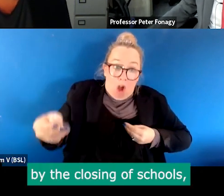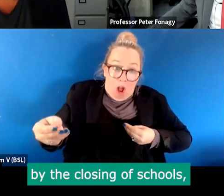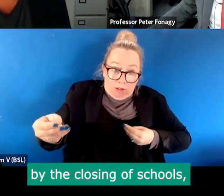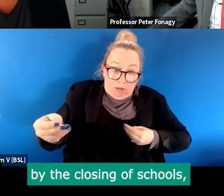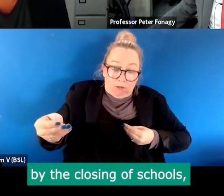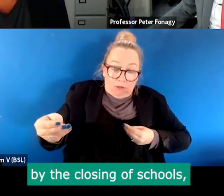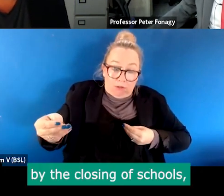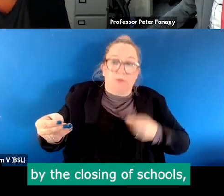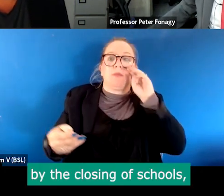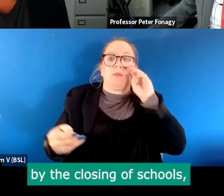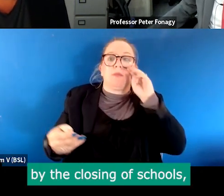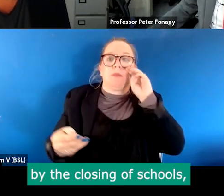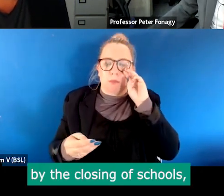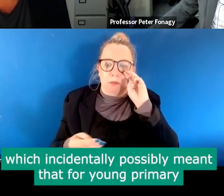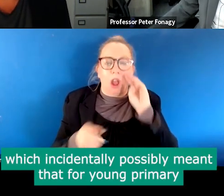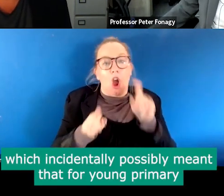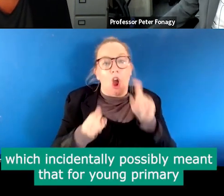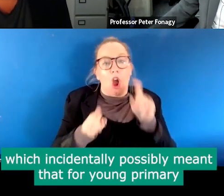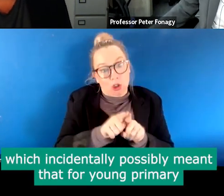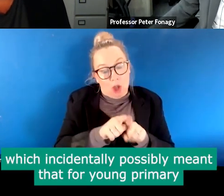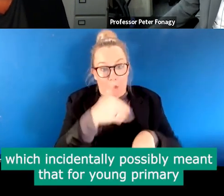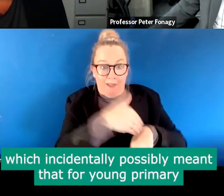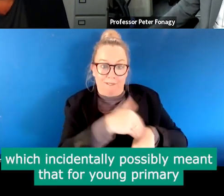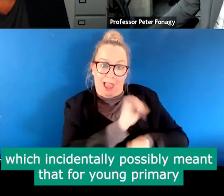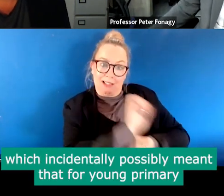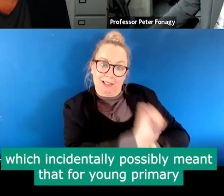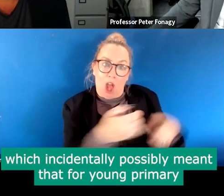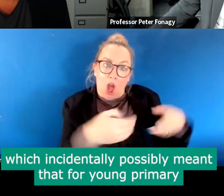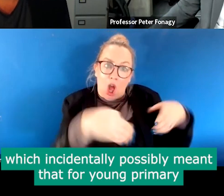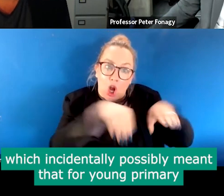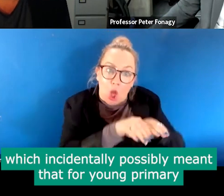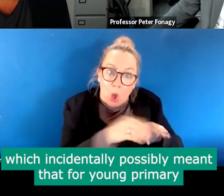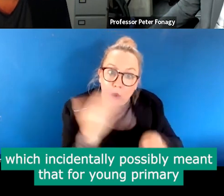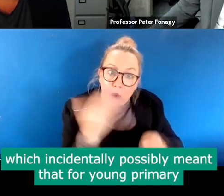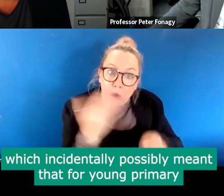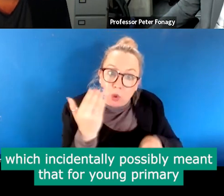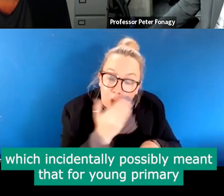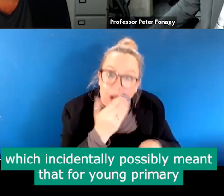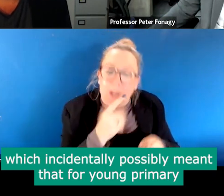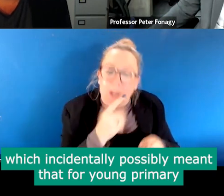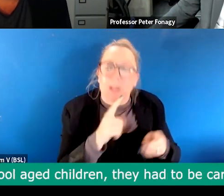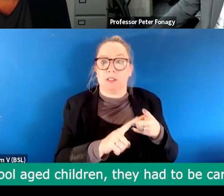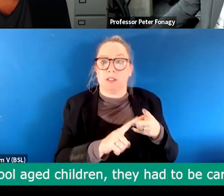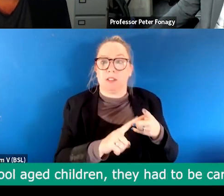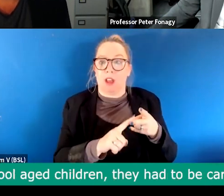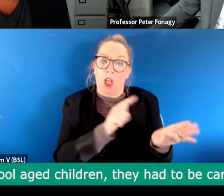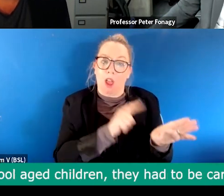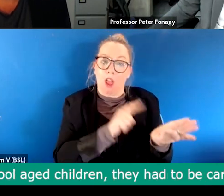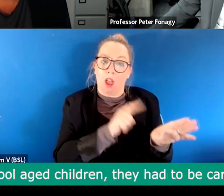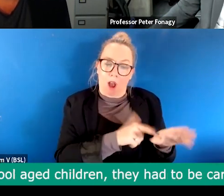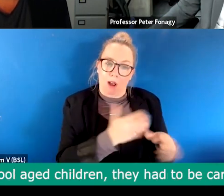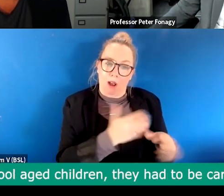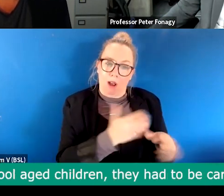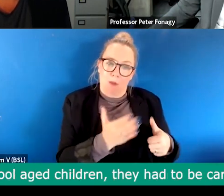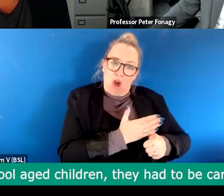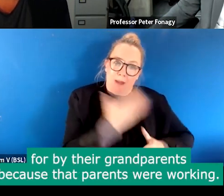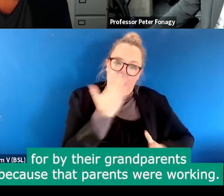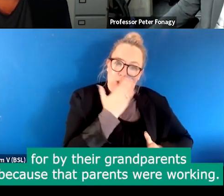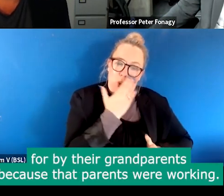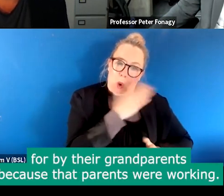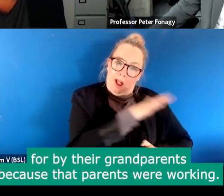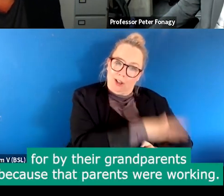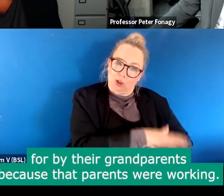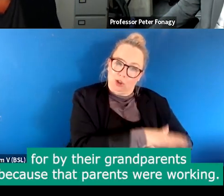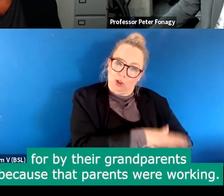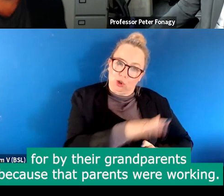by the closing of schools, which incidentally possibly meant that for young primary school age children, they had to be cared for